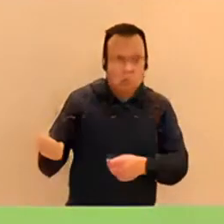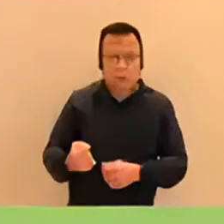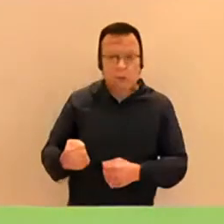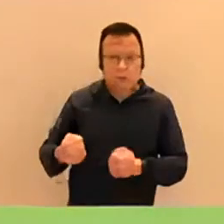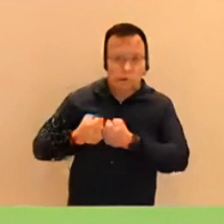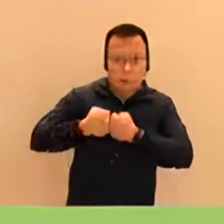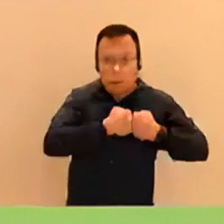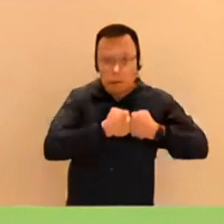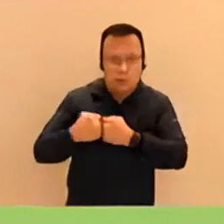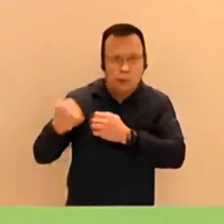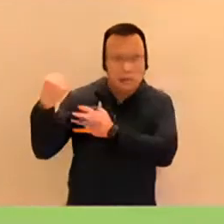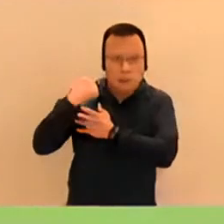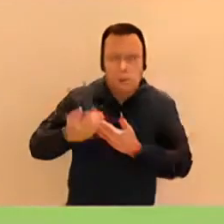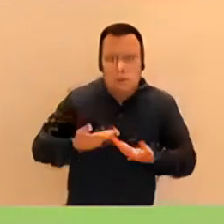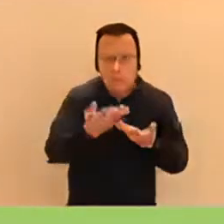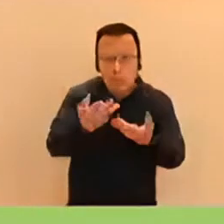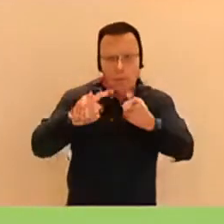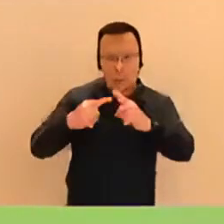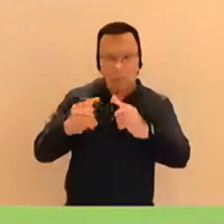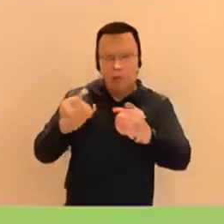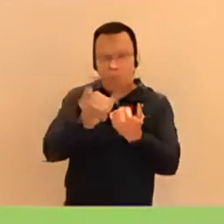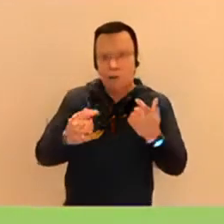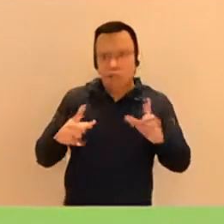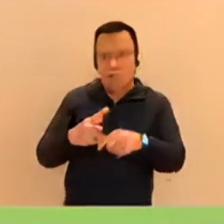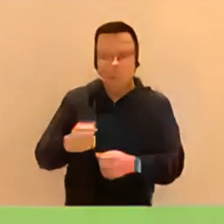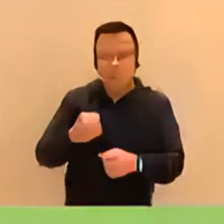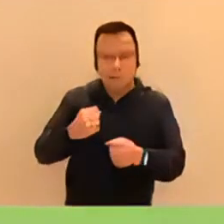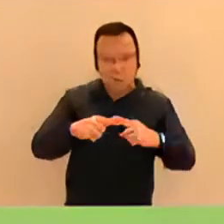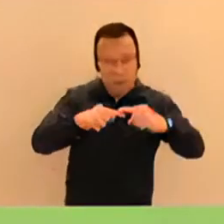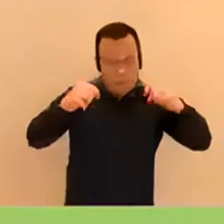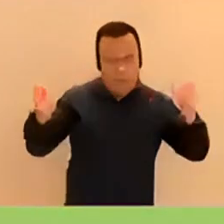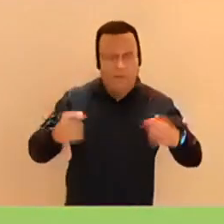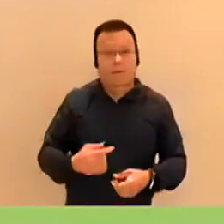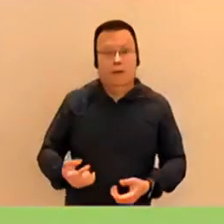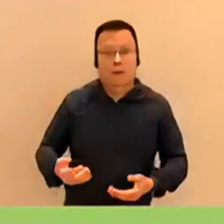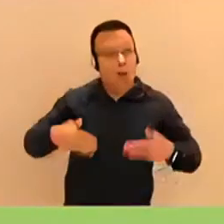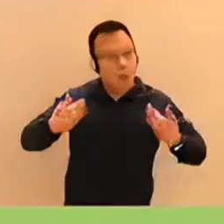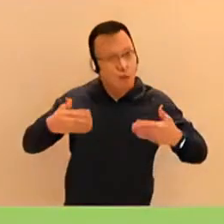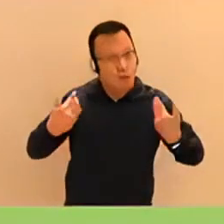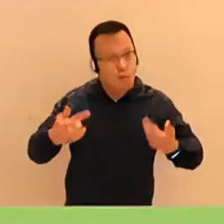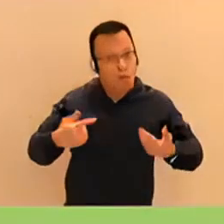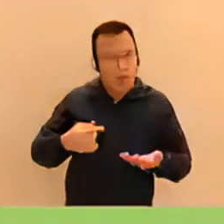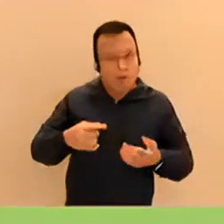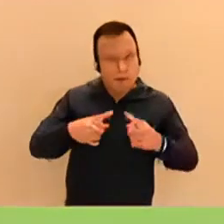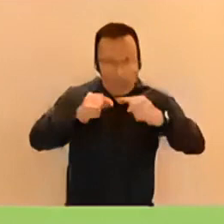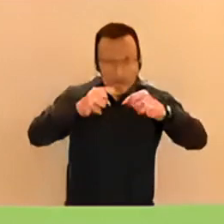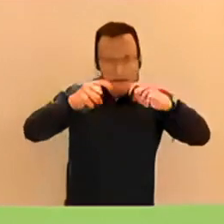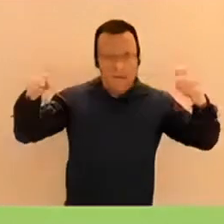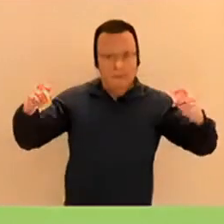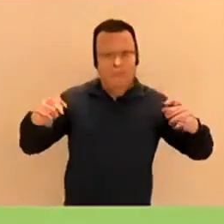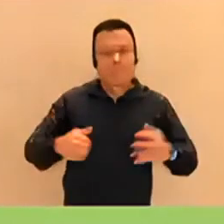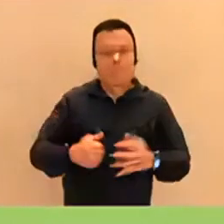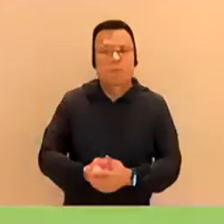live, work, and play. I'm looking forward to joining hands with you all here today